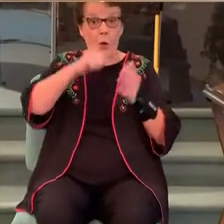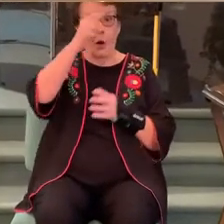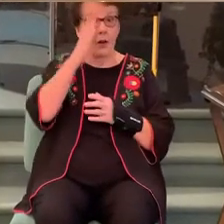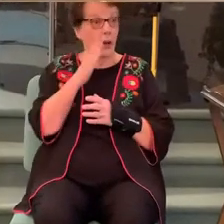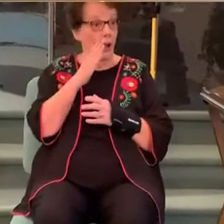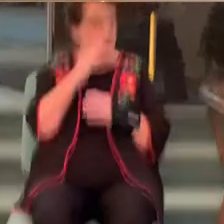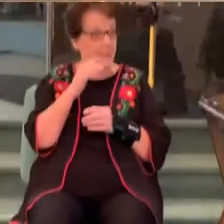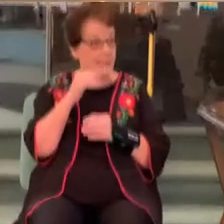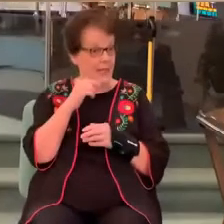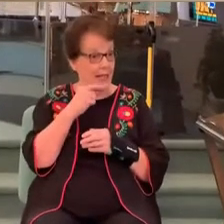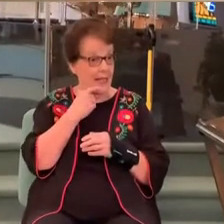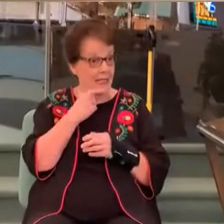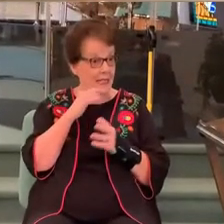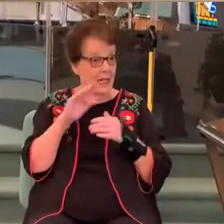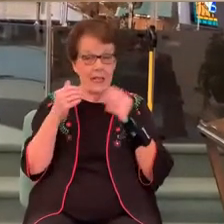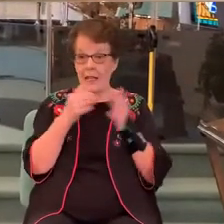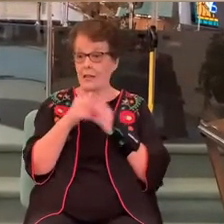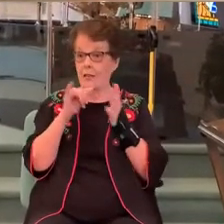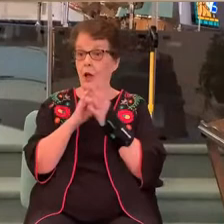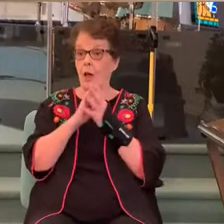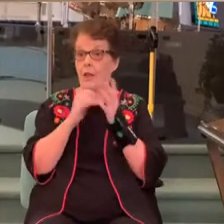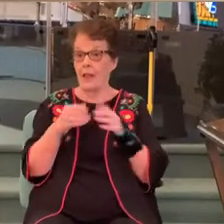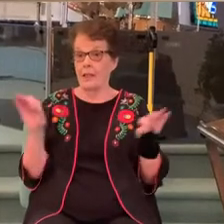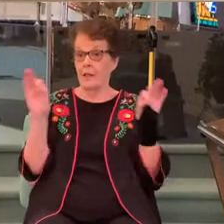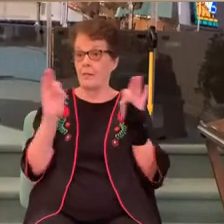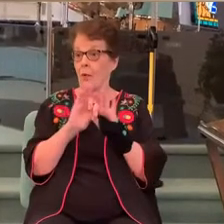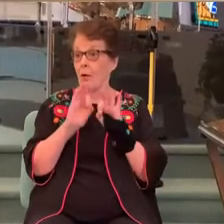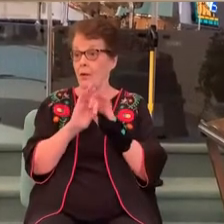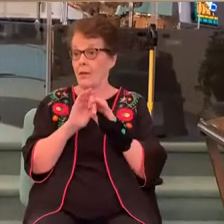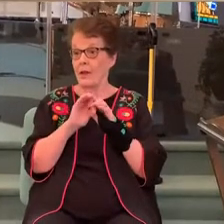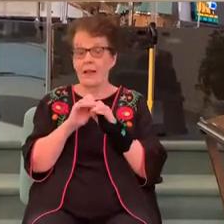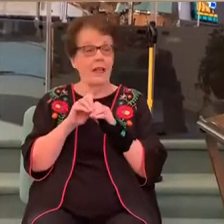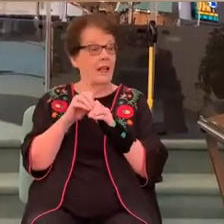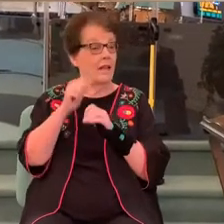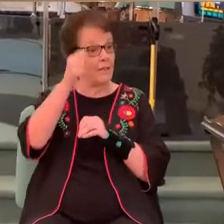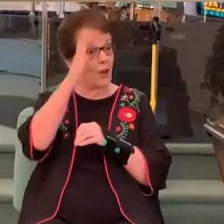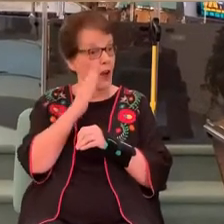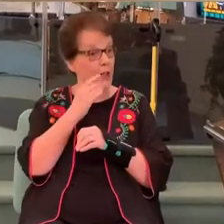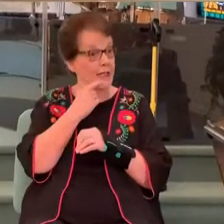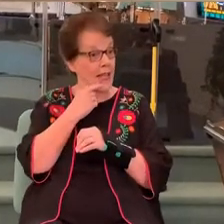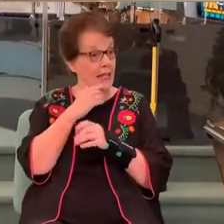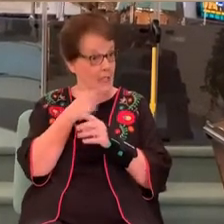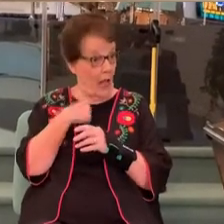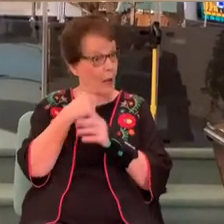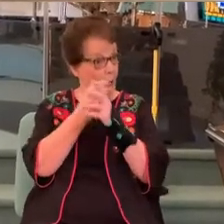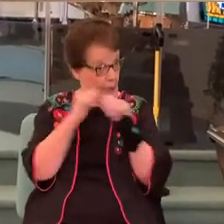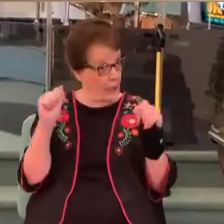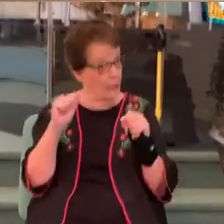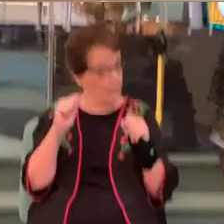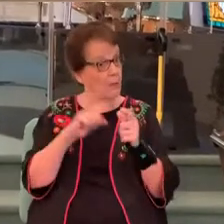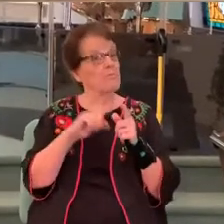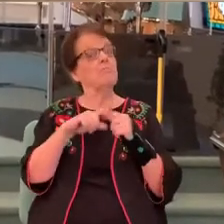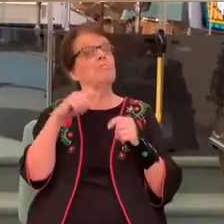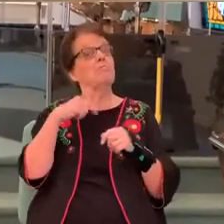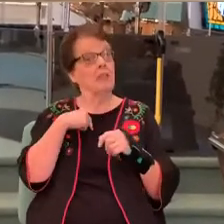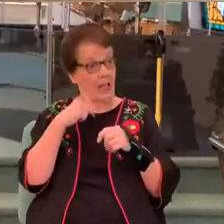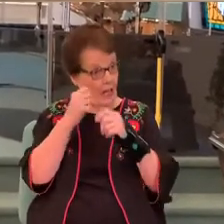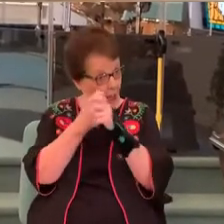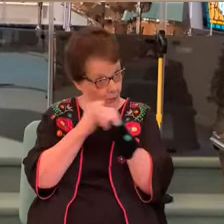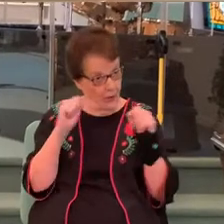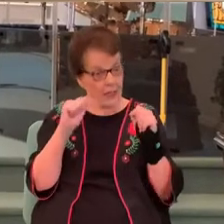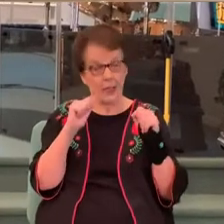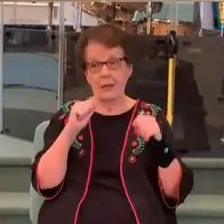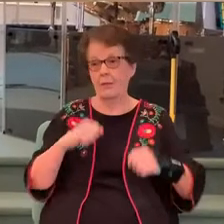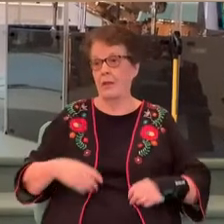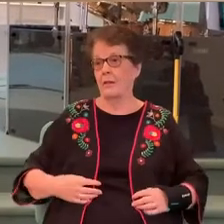And if he says that I'm redeemed, I'm redeemed. If he says that I'm his child, I'm his child, and nothing can take that away. There's